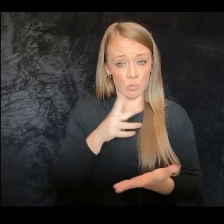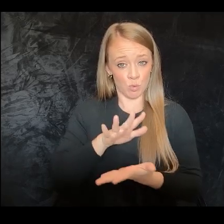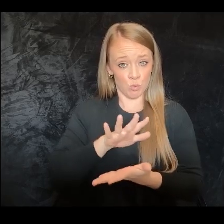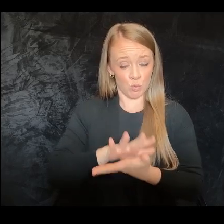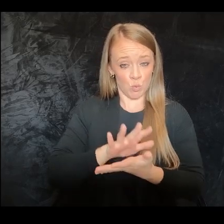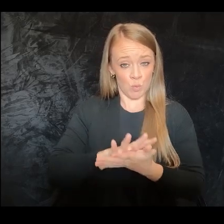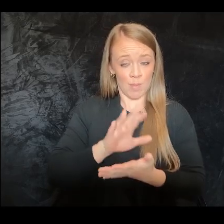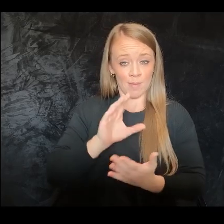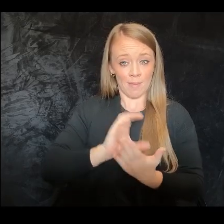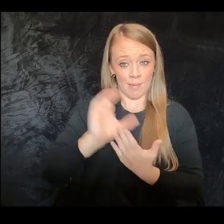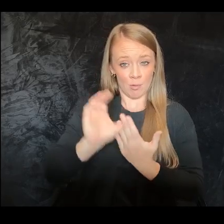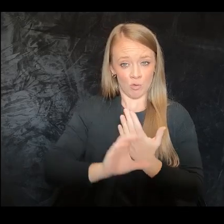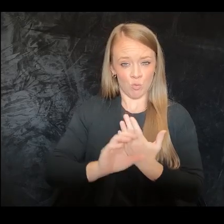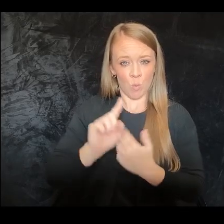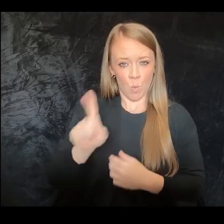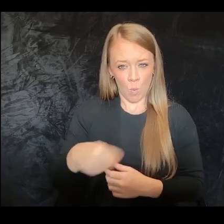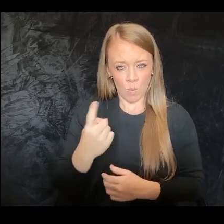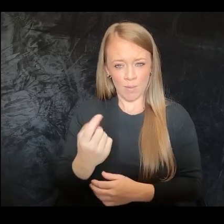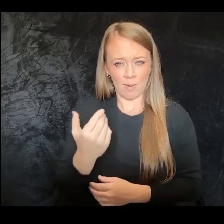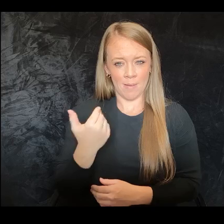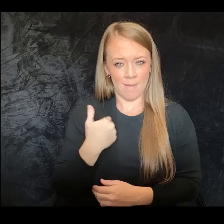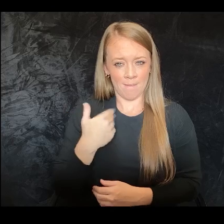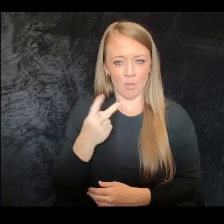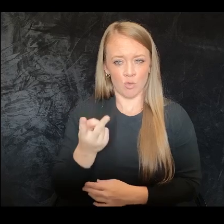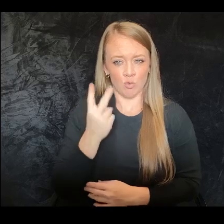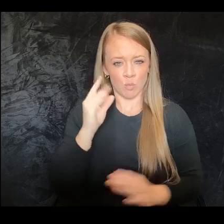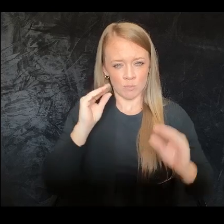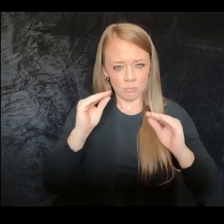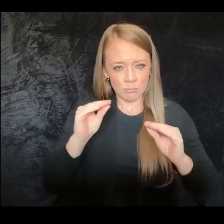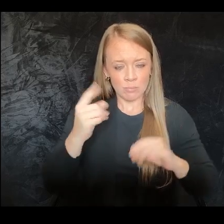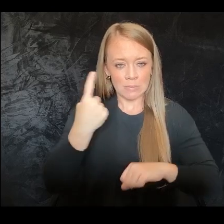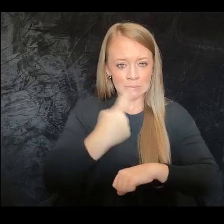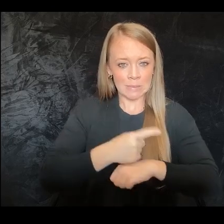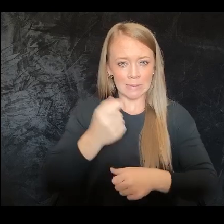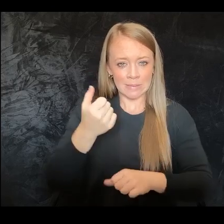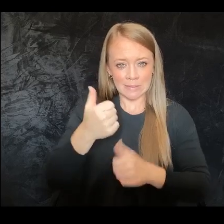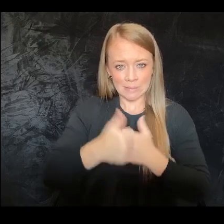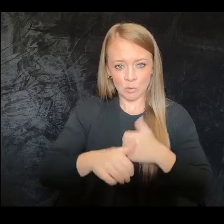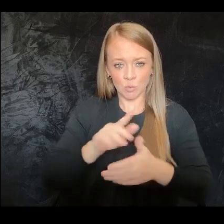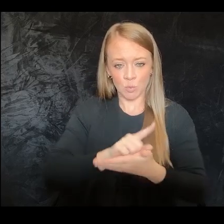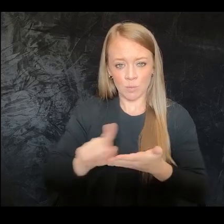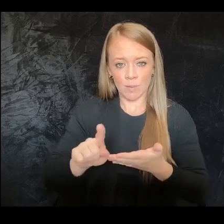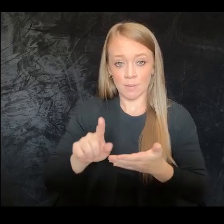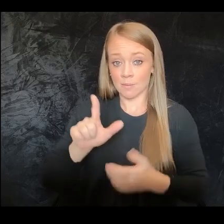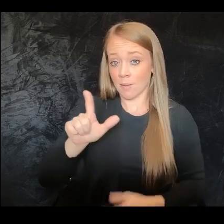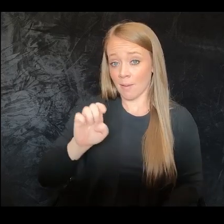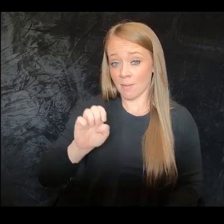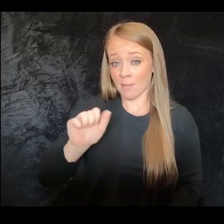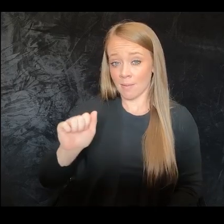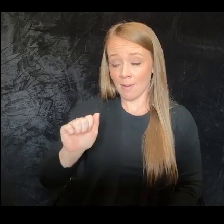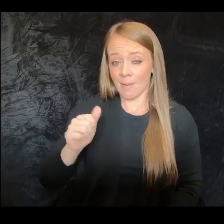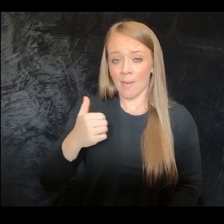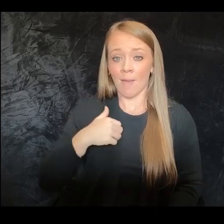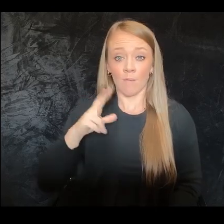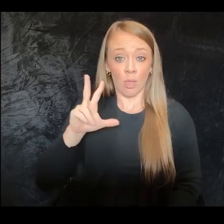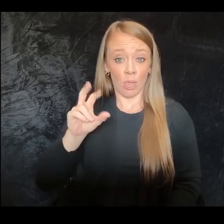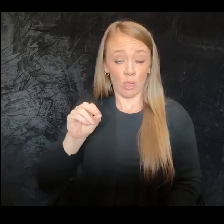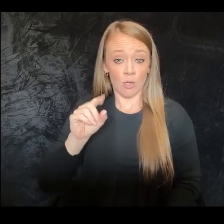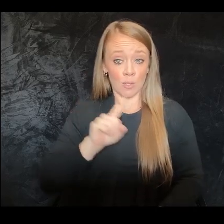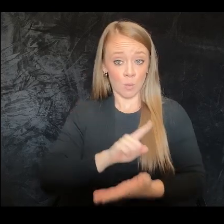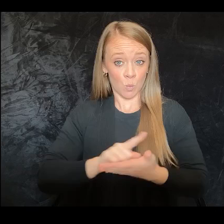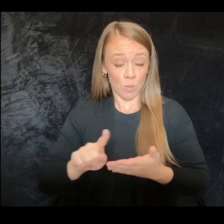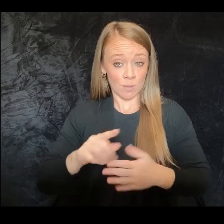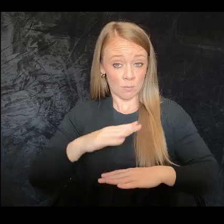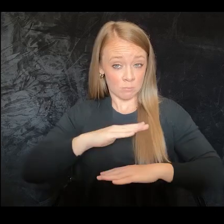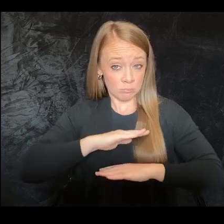If the preschool calendar only has 2 instructional days per week, does the LEA have 30 weeks